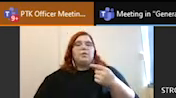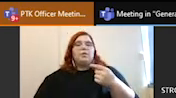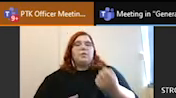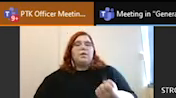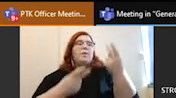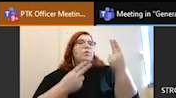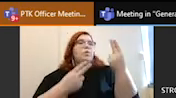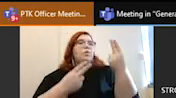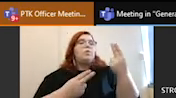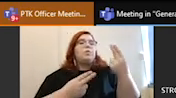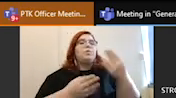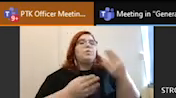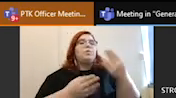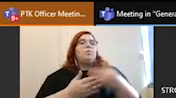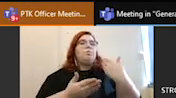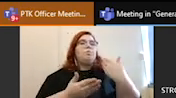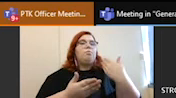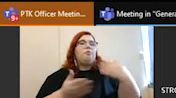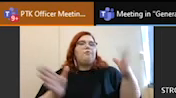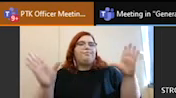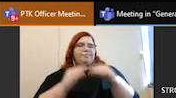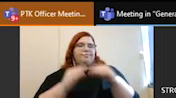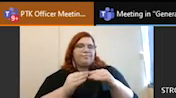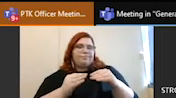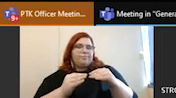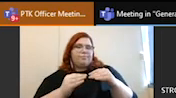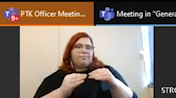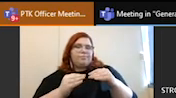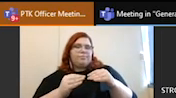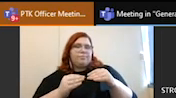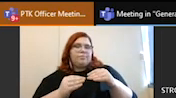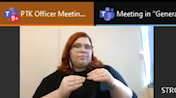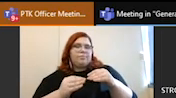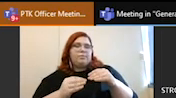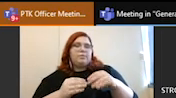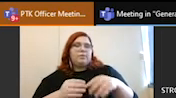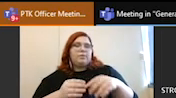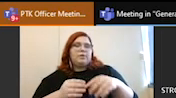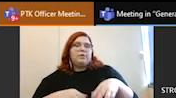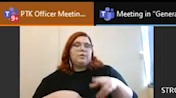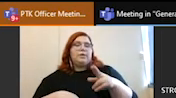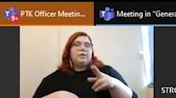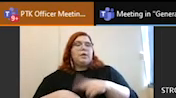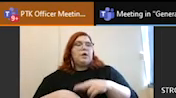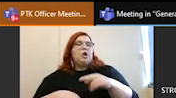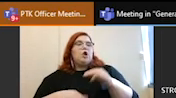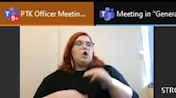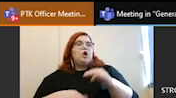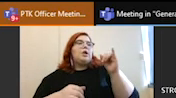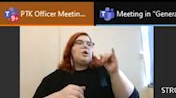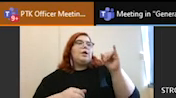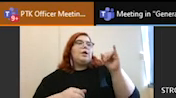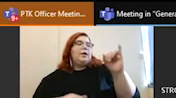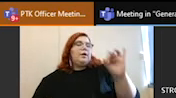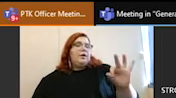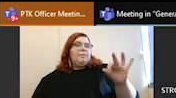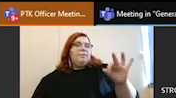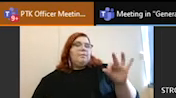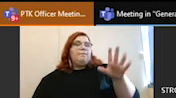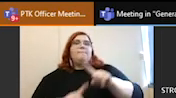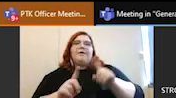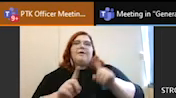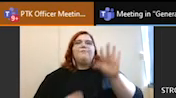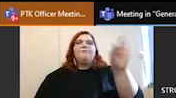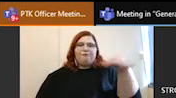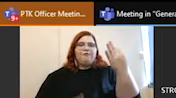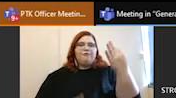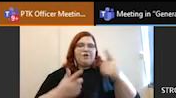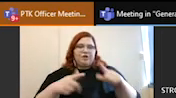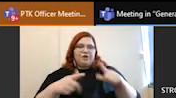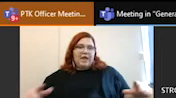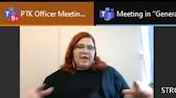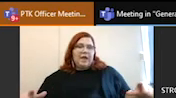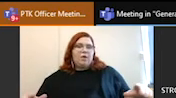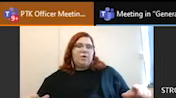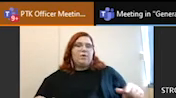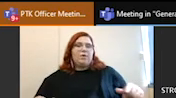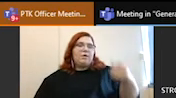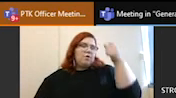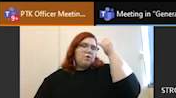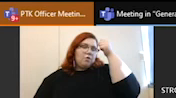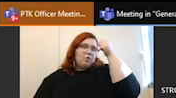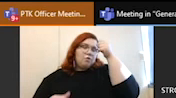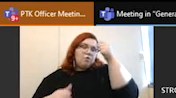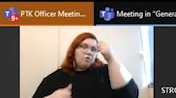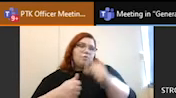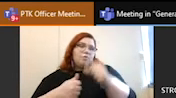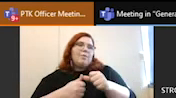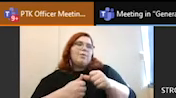before it was closed down is standard interactive fiction, but in French. I remember I was sharing this. I was playing this earlier,